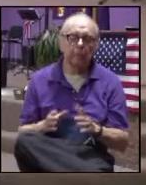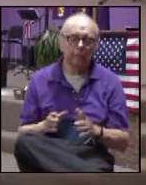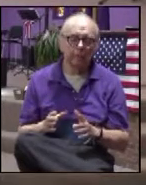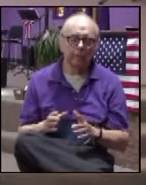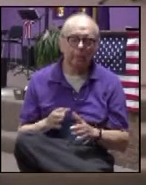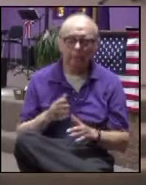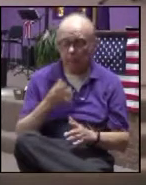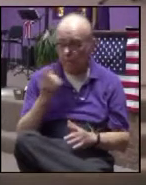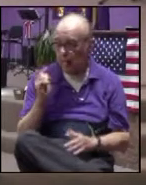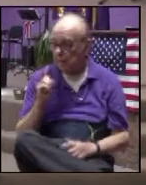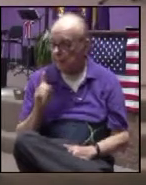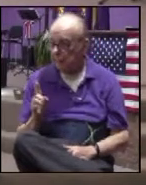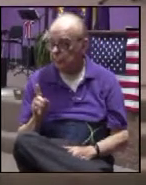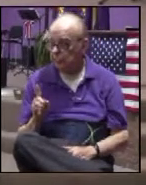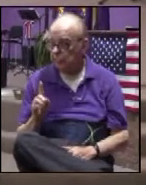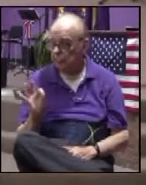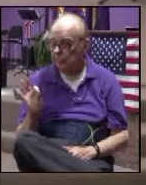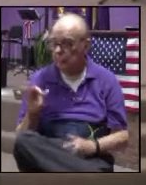the best ones